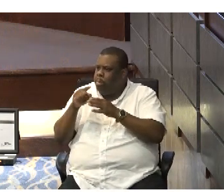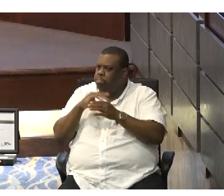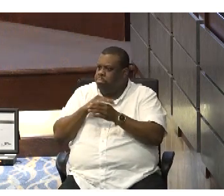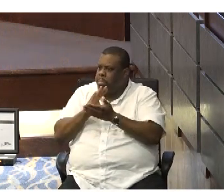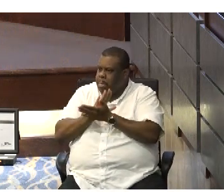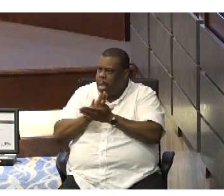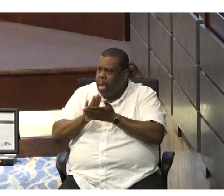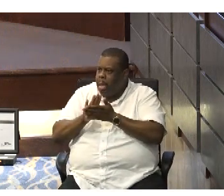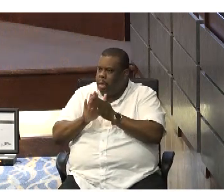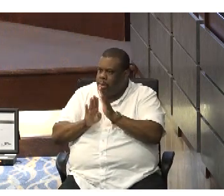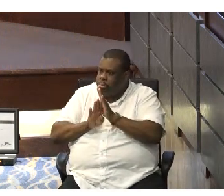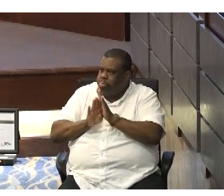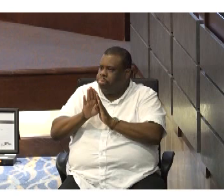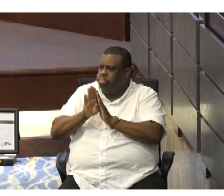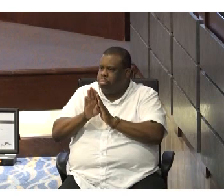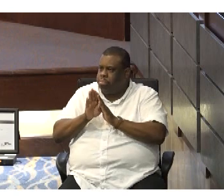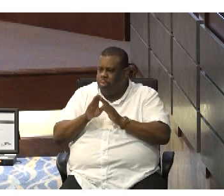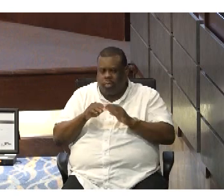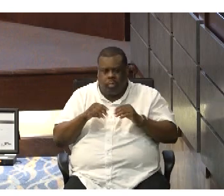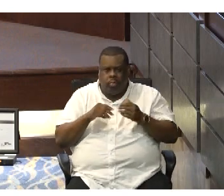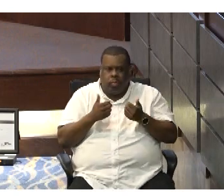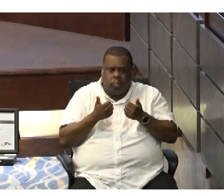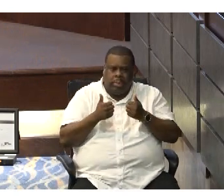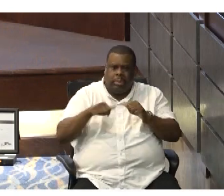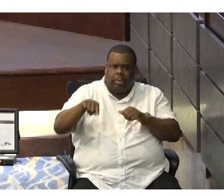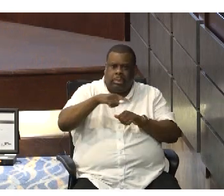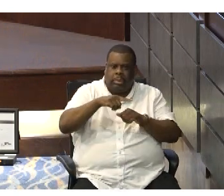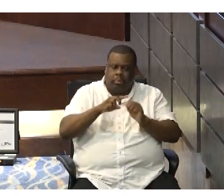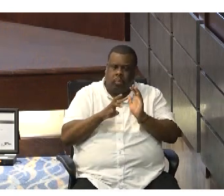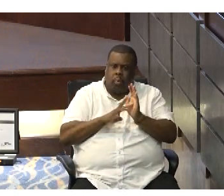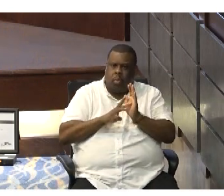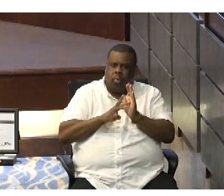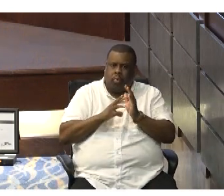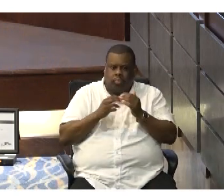find a way to see them through and make it happen.